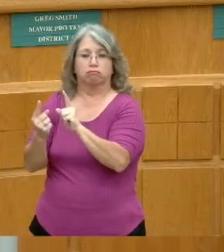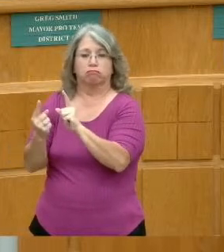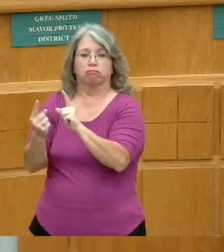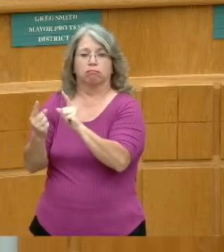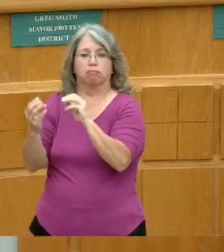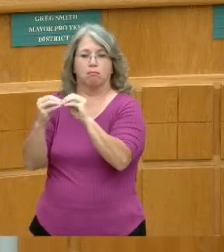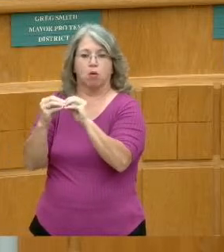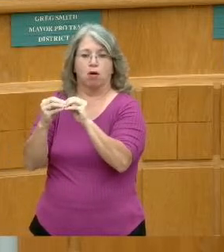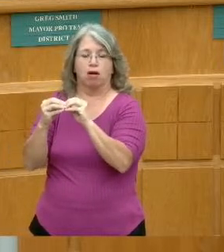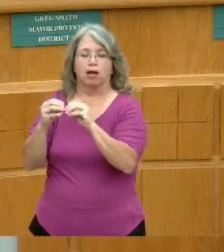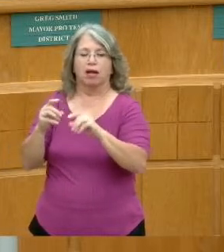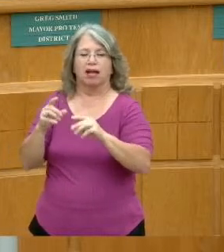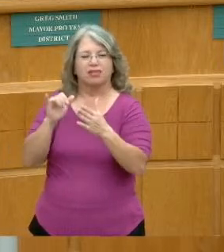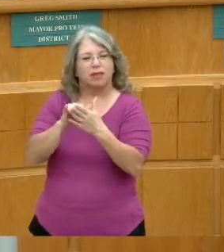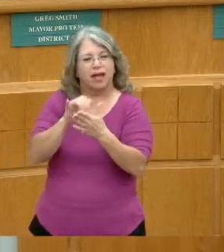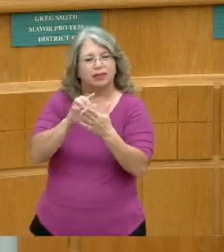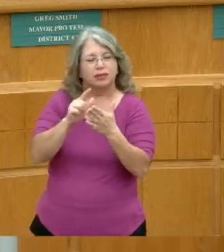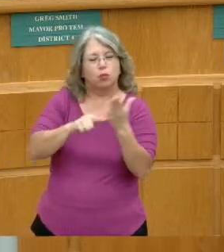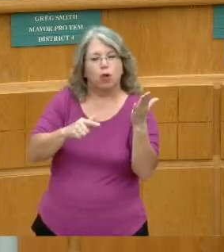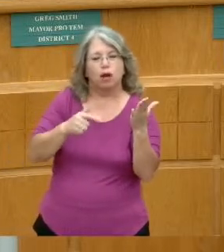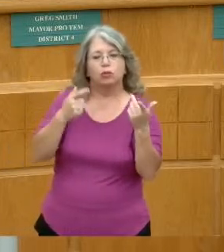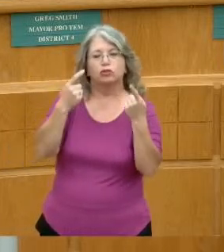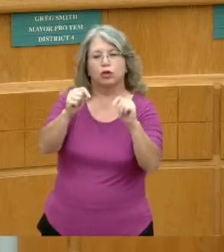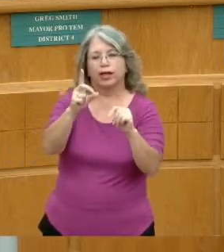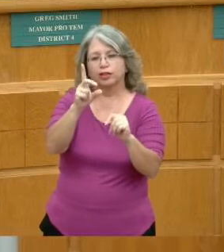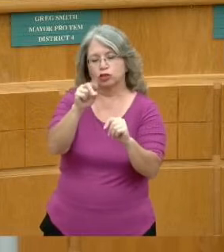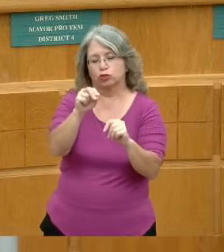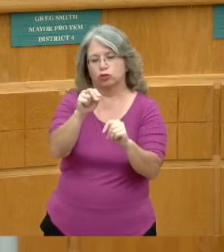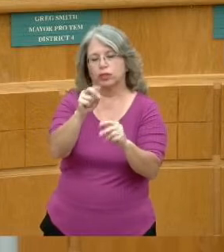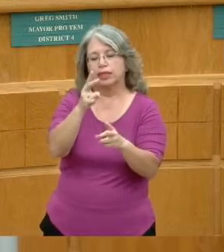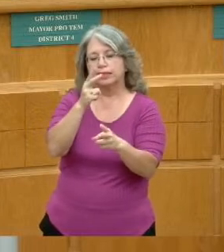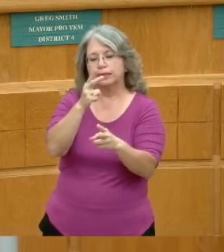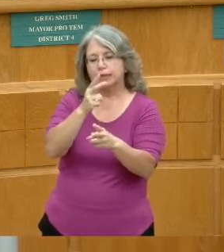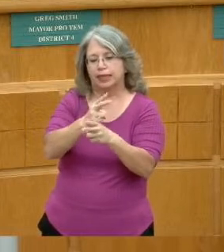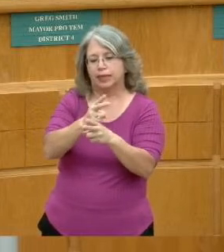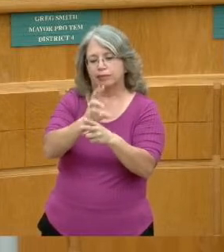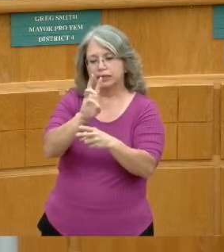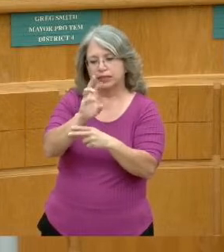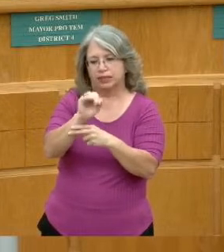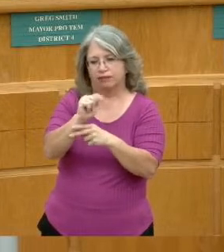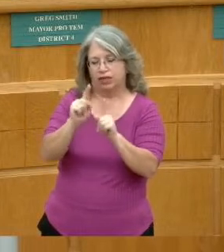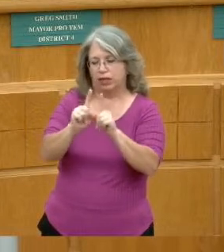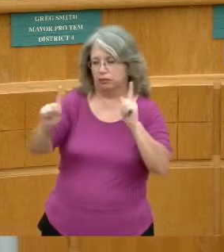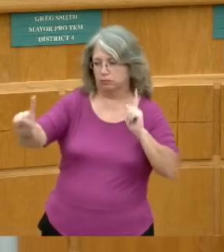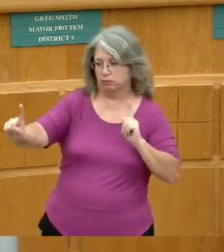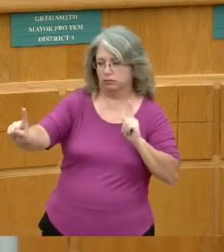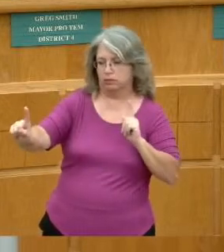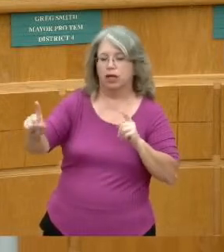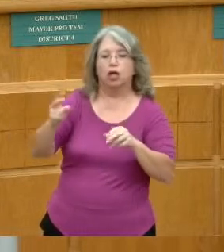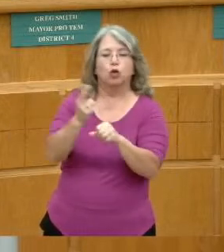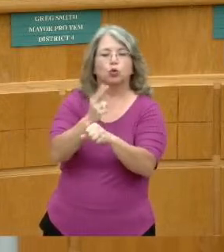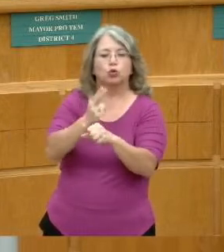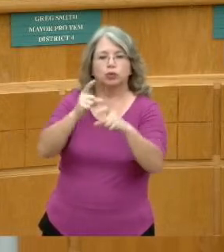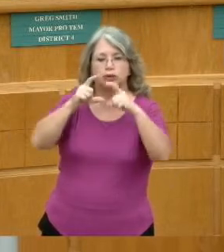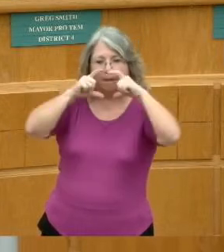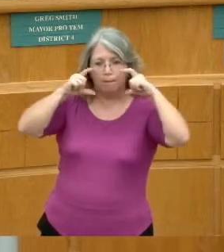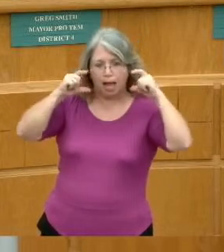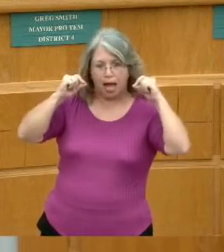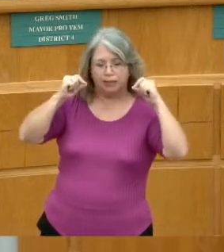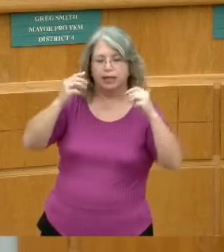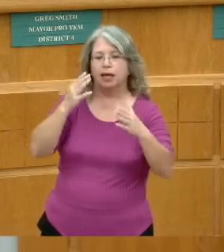away. We're trying to make sure that we don't transmit COVID-19, even if we are close enough that a cell